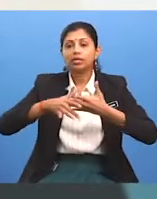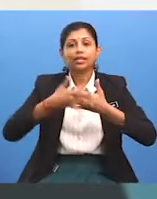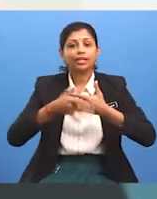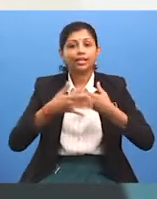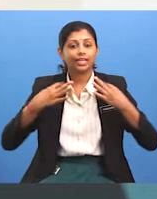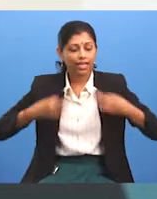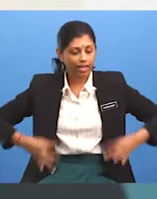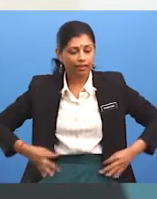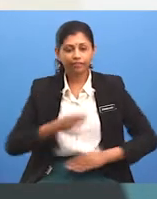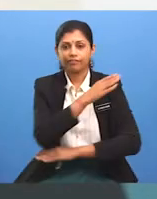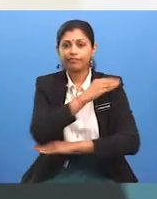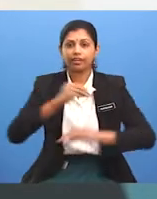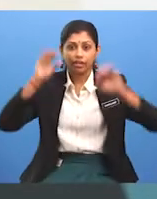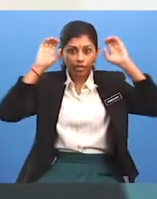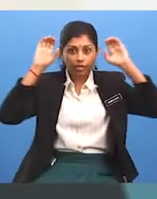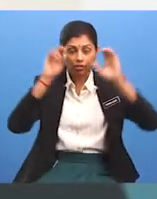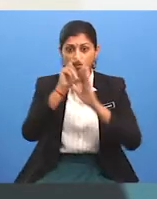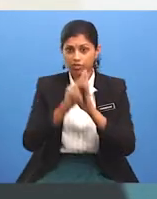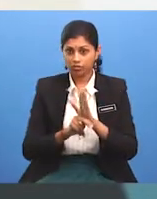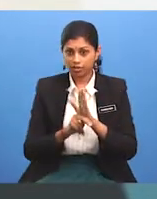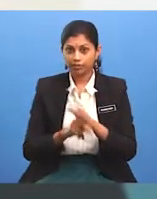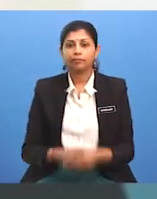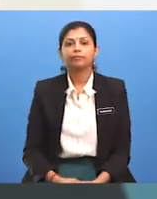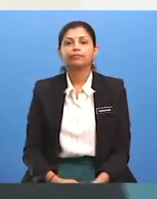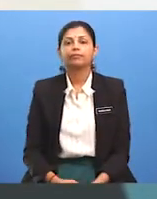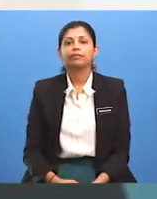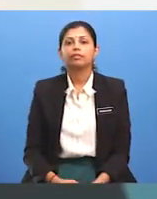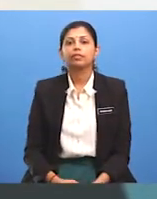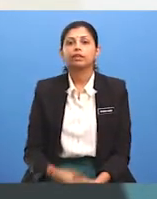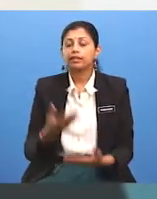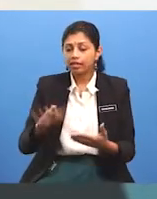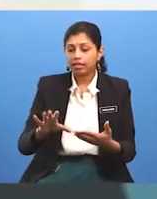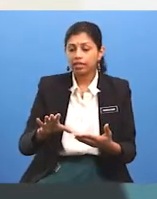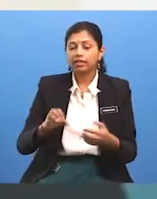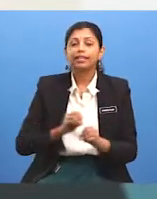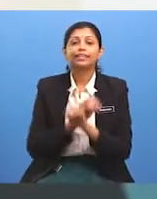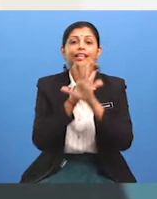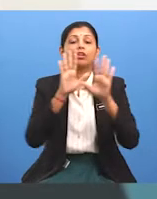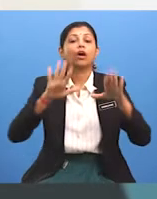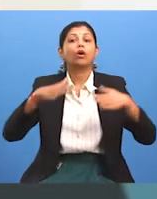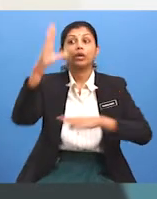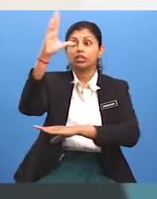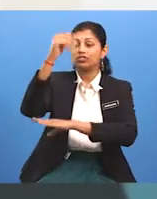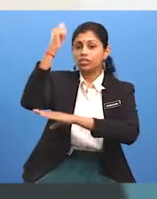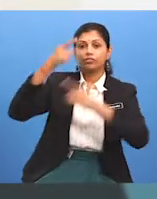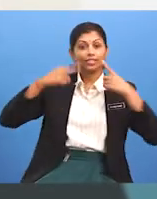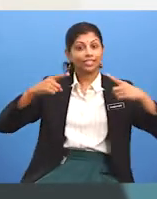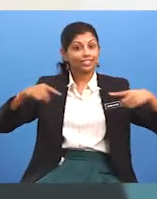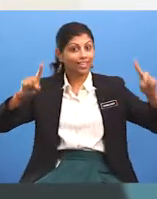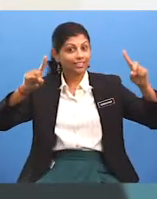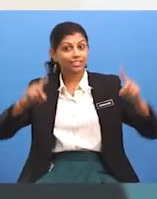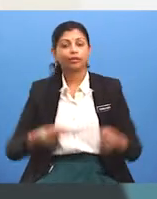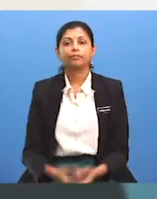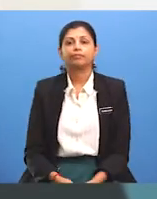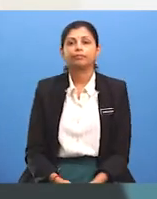and education. Next, it is explaining about how he attained success, followed